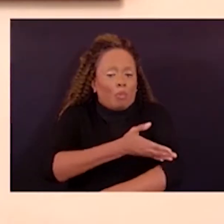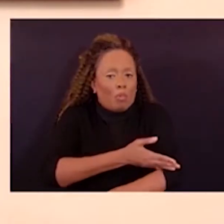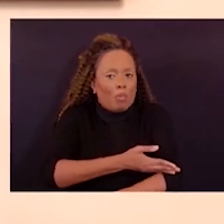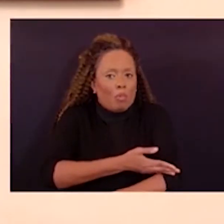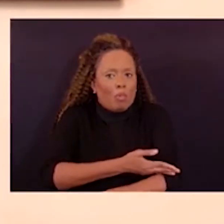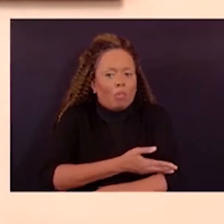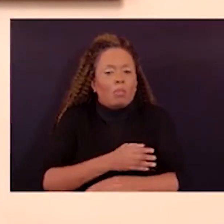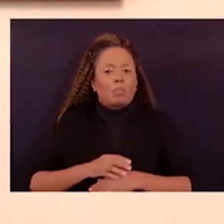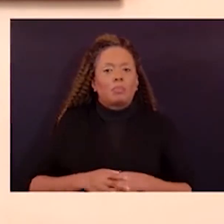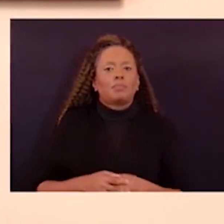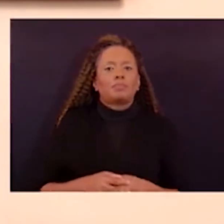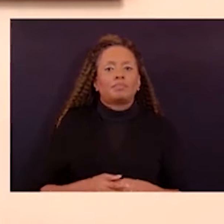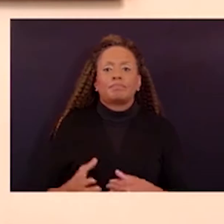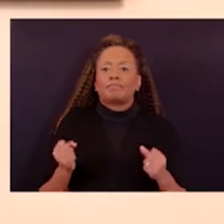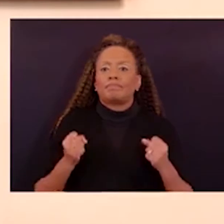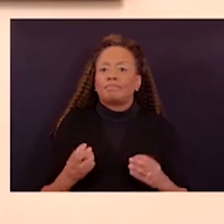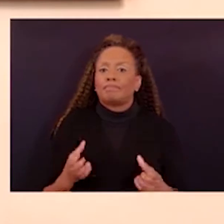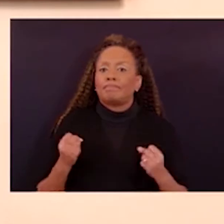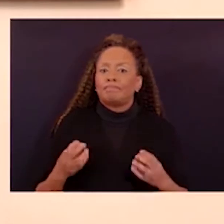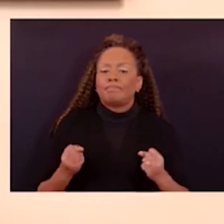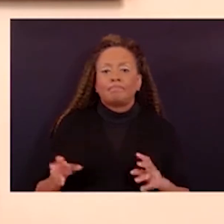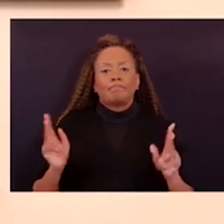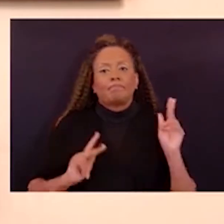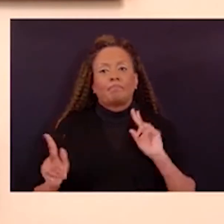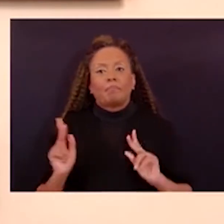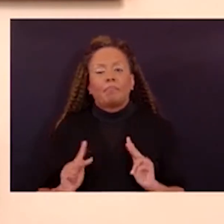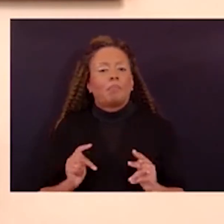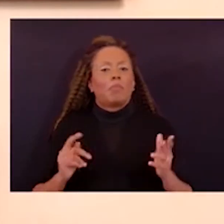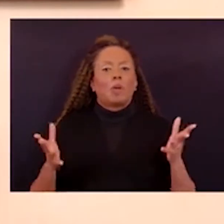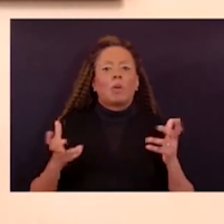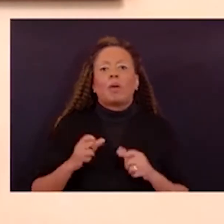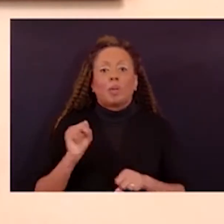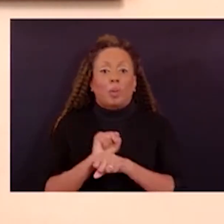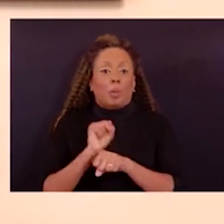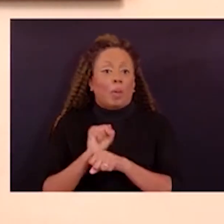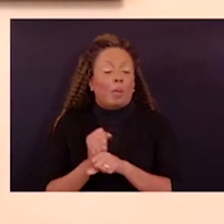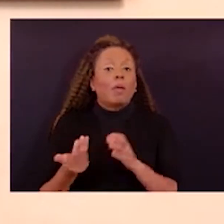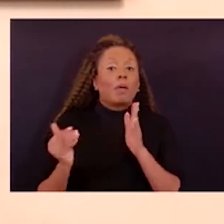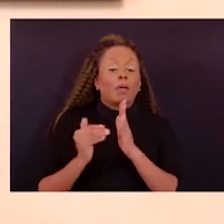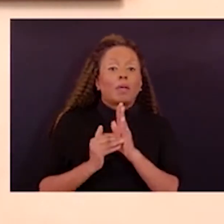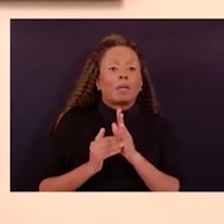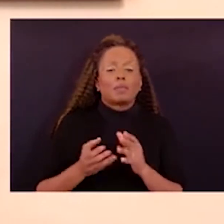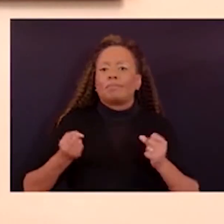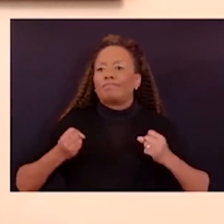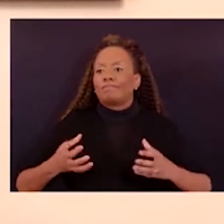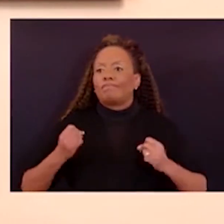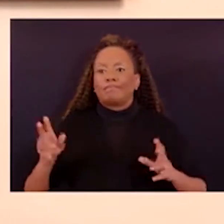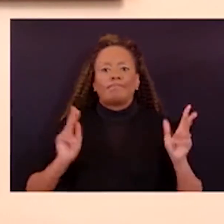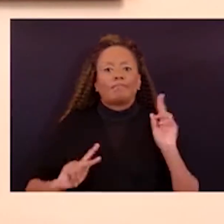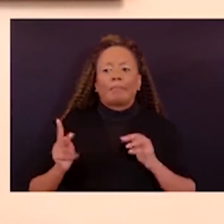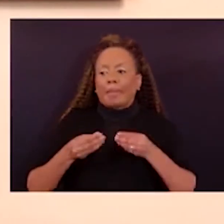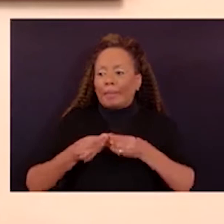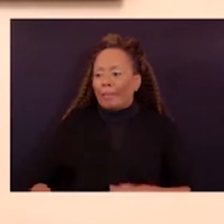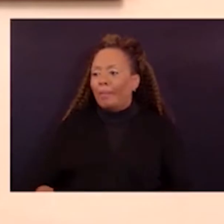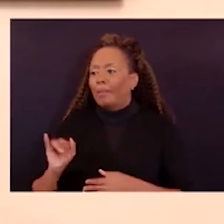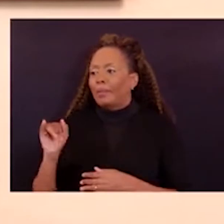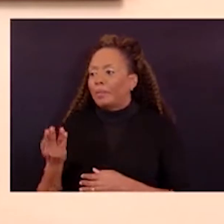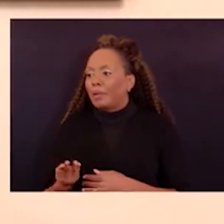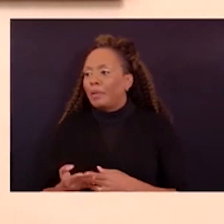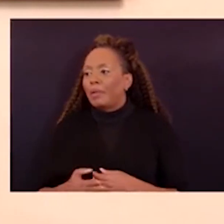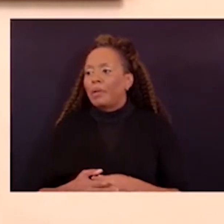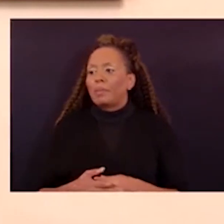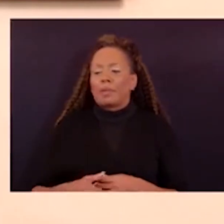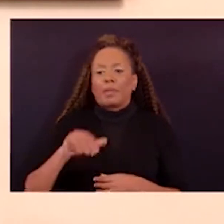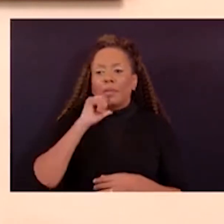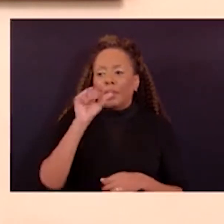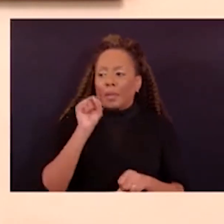people who are looking forward to being able to earn again. There are many people who have not earned since March of over a year ago,